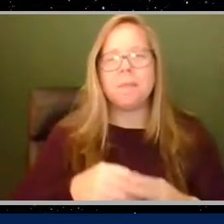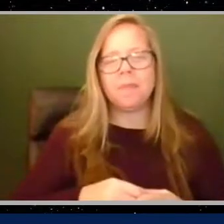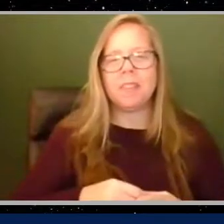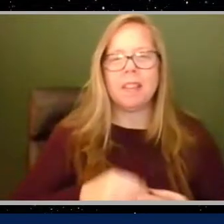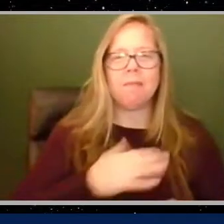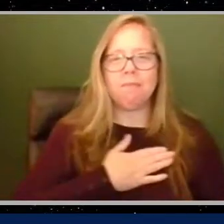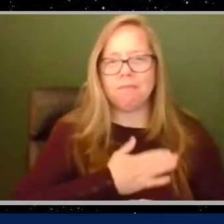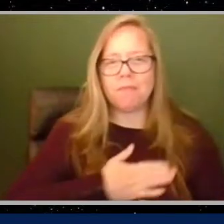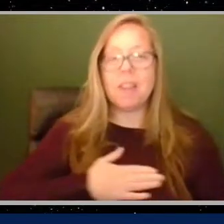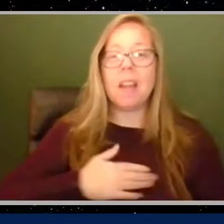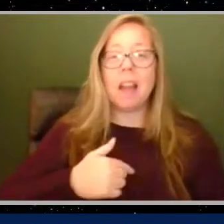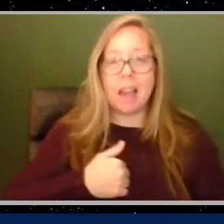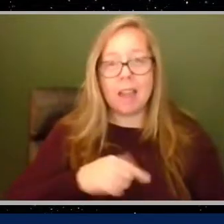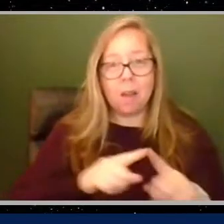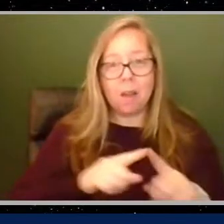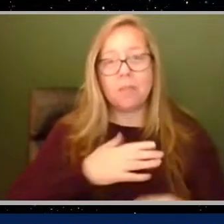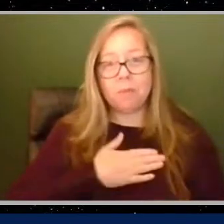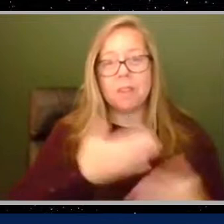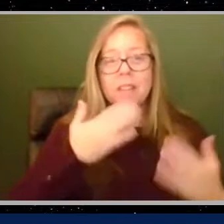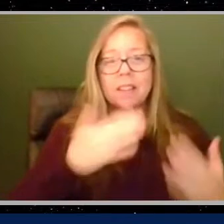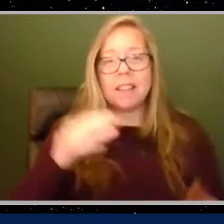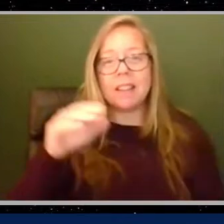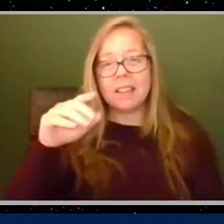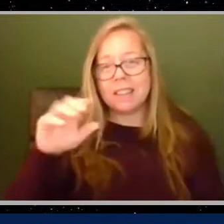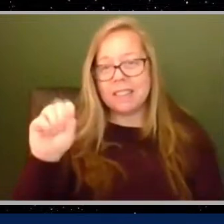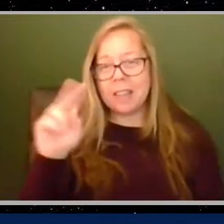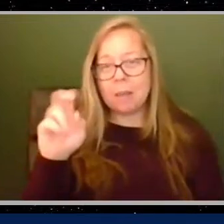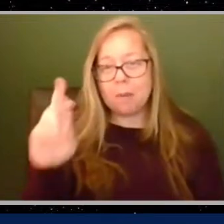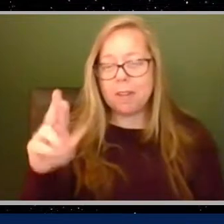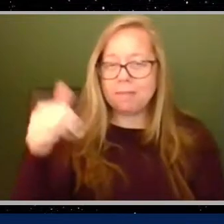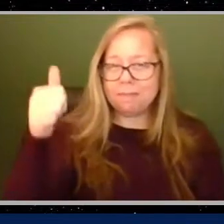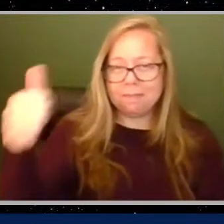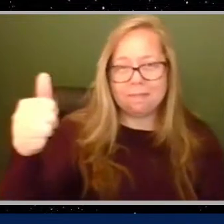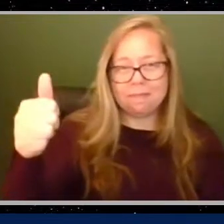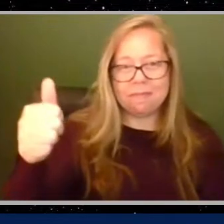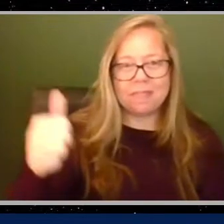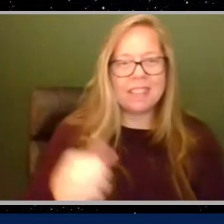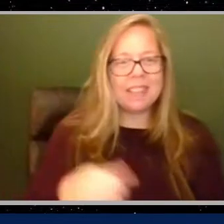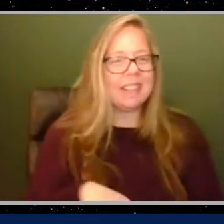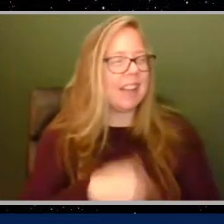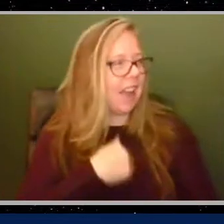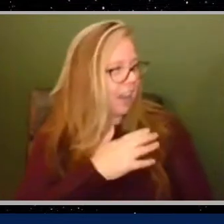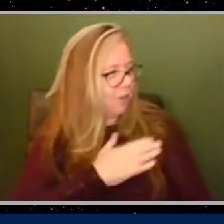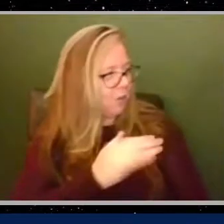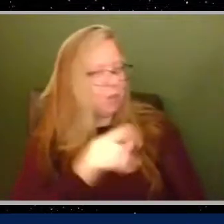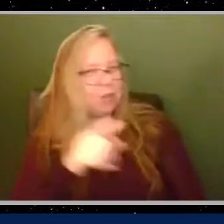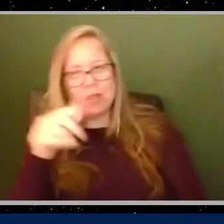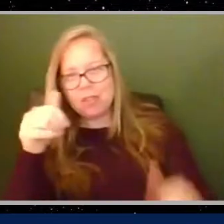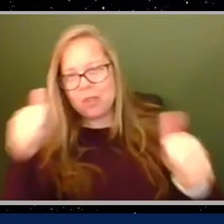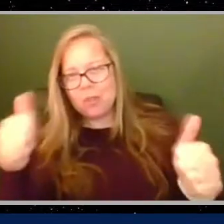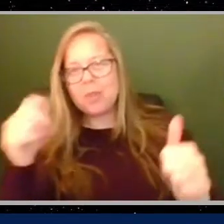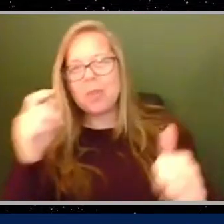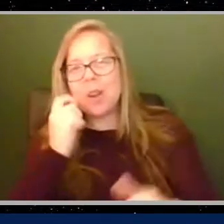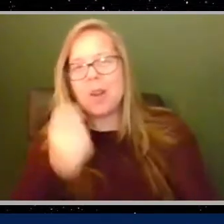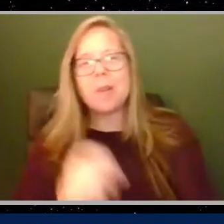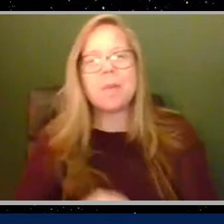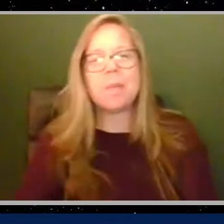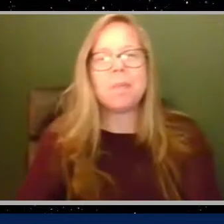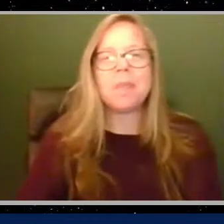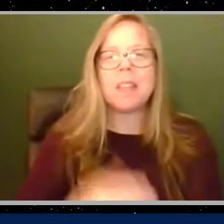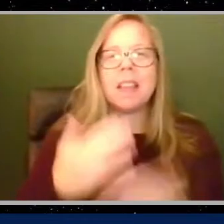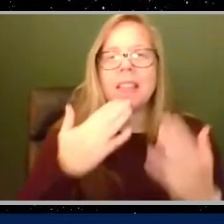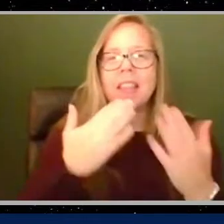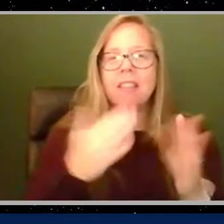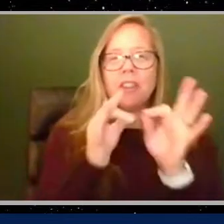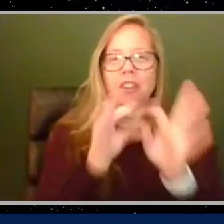it. I certainly enjoyed it. Summer, you're awesome as well. I enjoyed it. You're awesome Yay! too. And hey, massive thanks to our